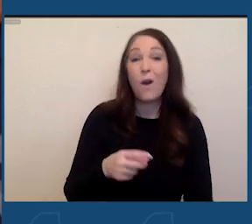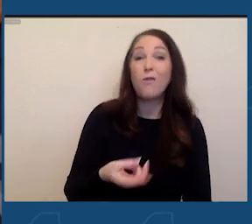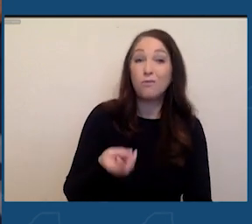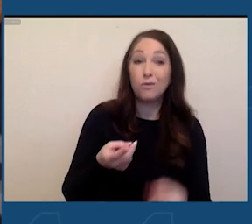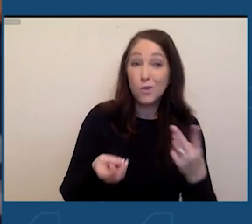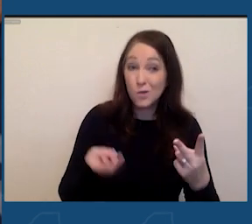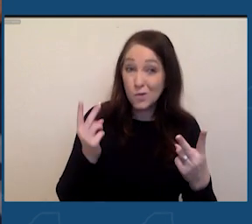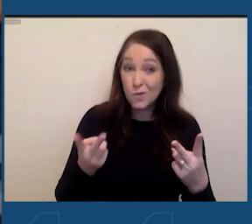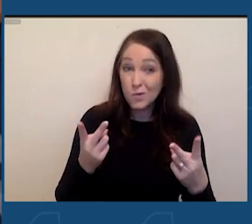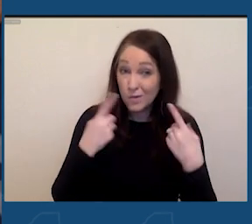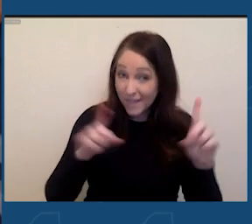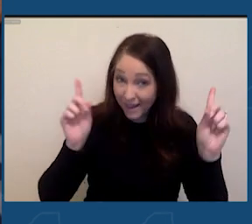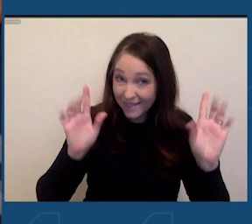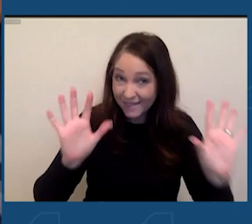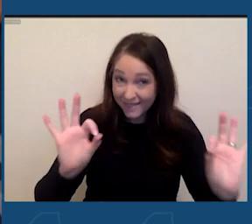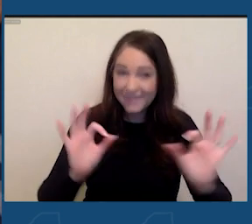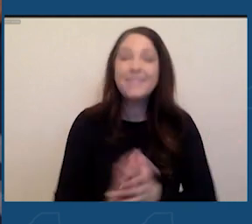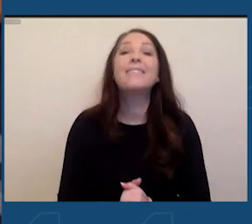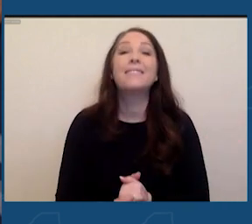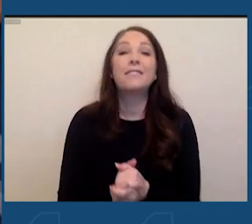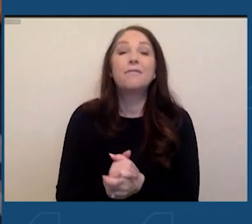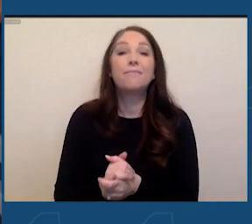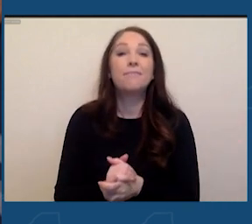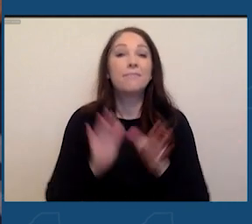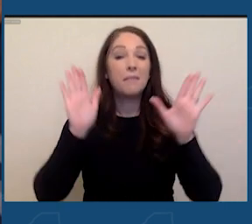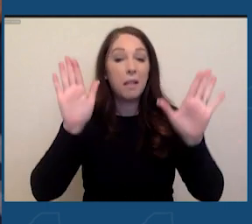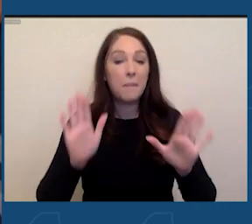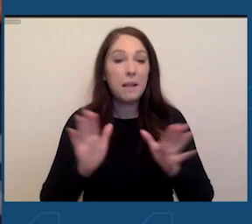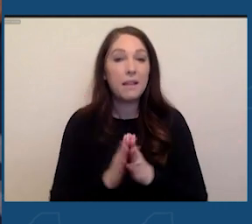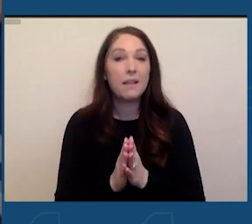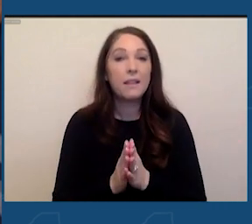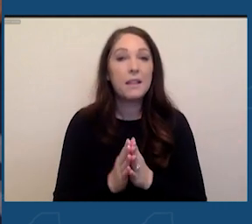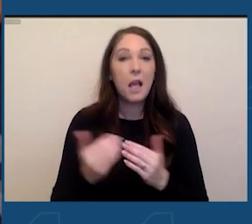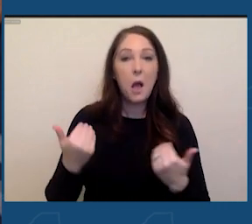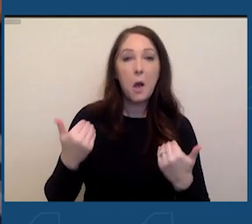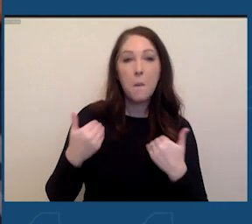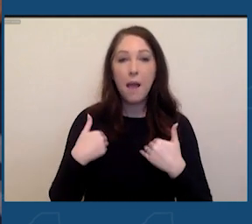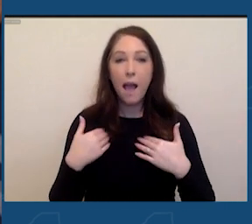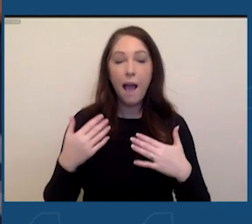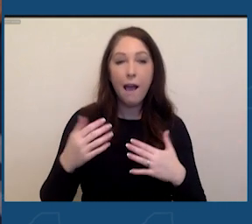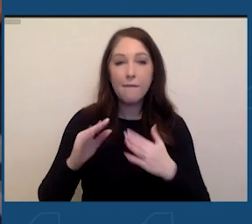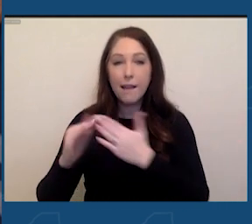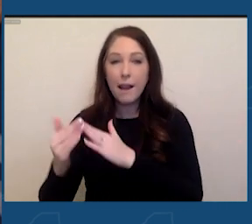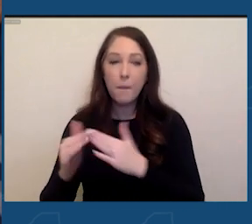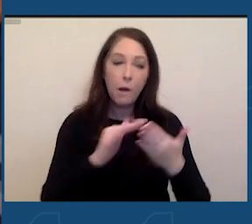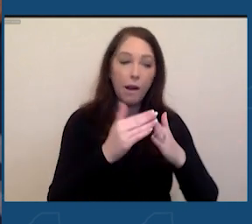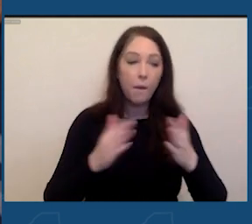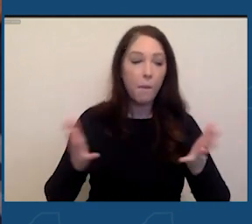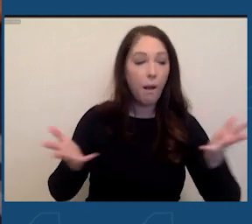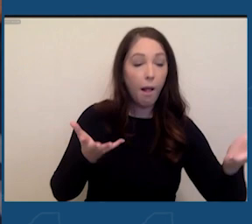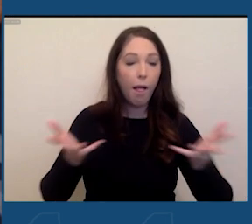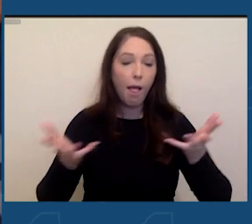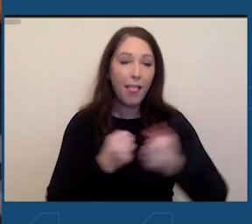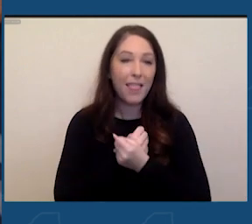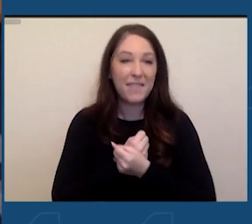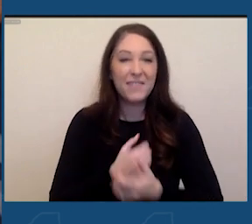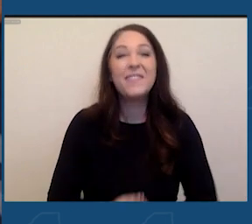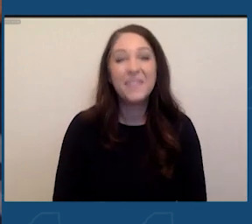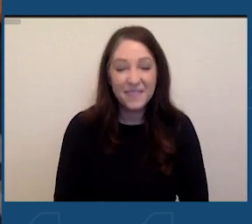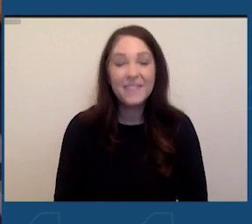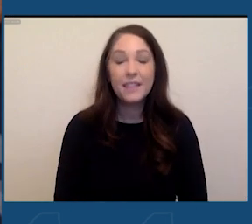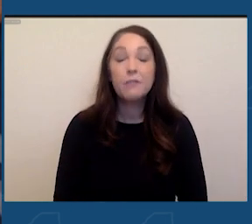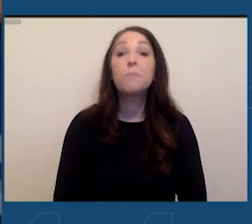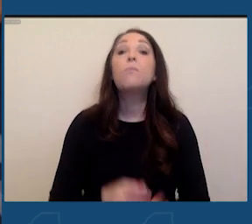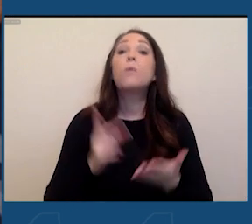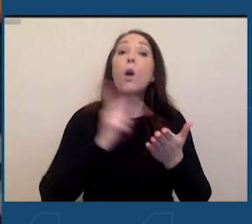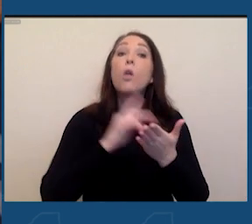Amazing. Wow, we got a little inter-community neighborhood love here in Manhattan. I like that. The projects that they have